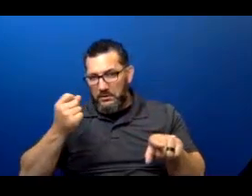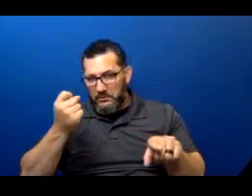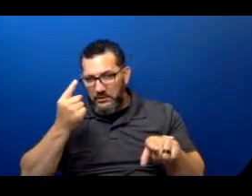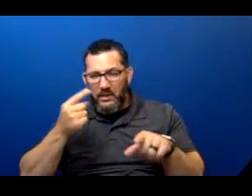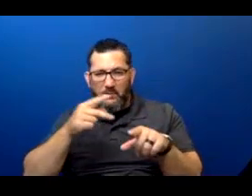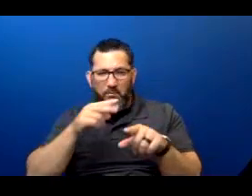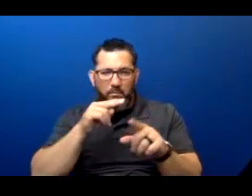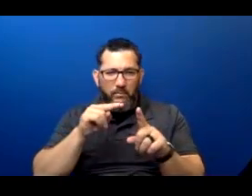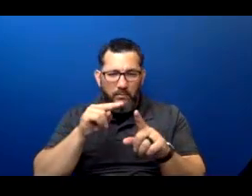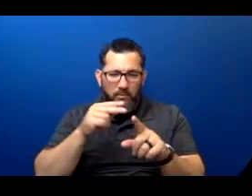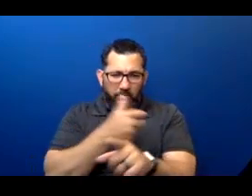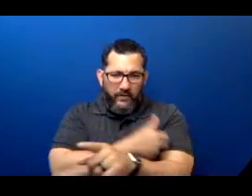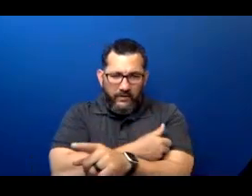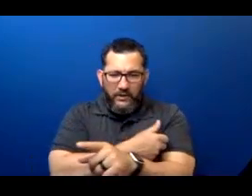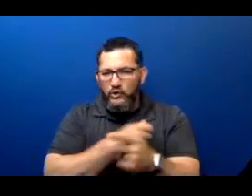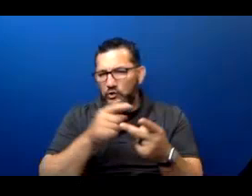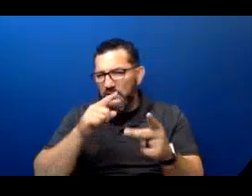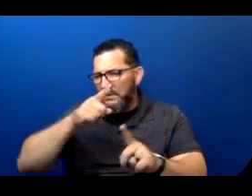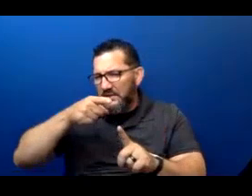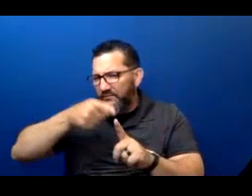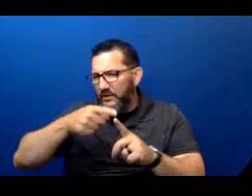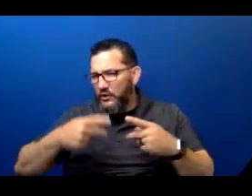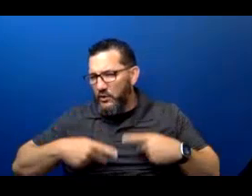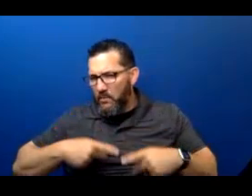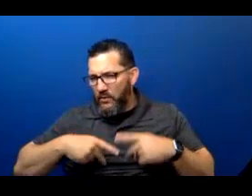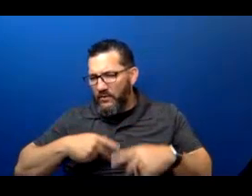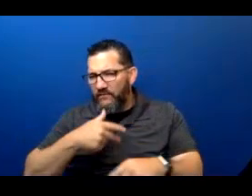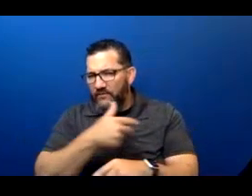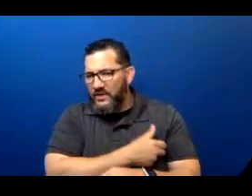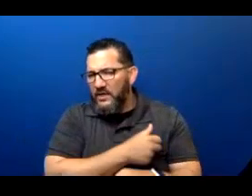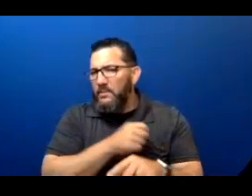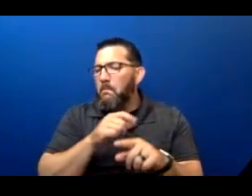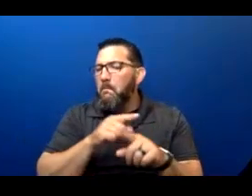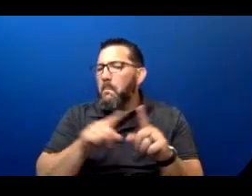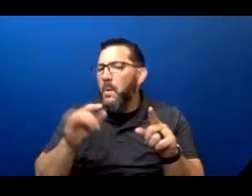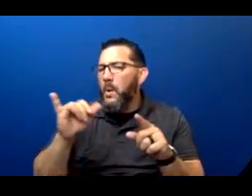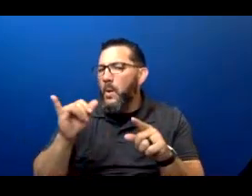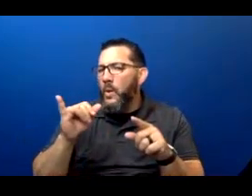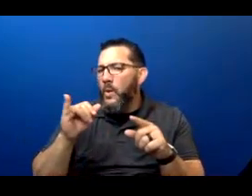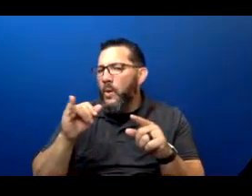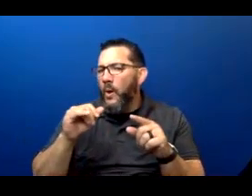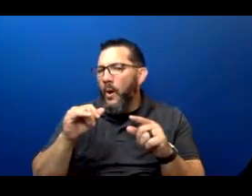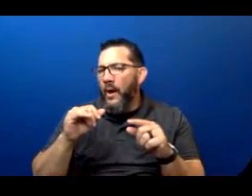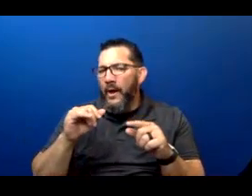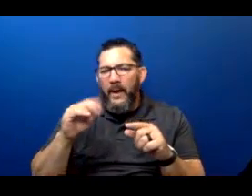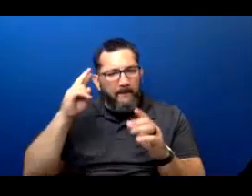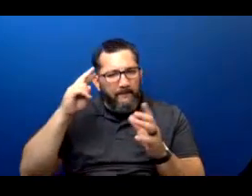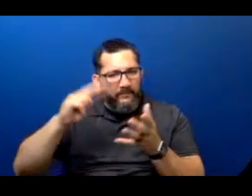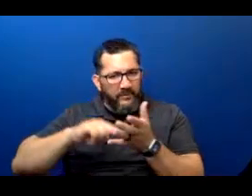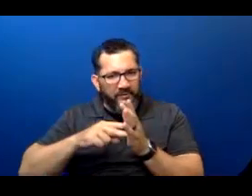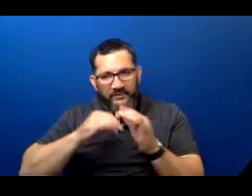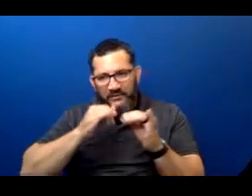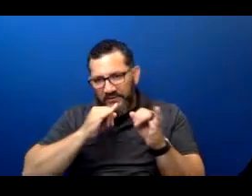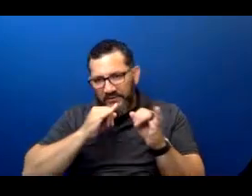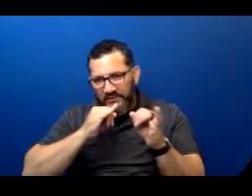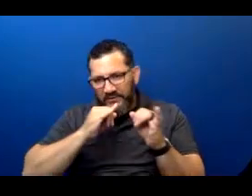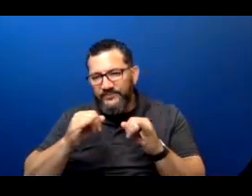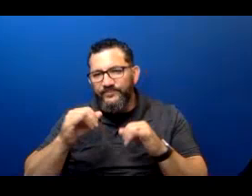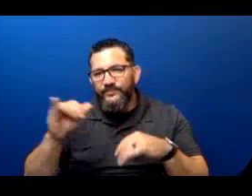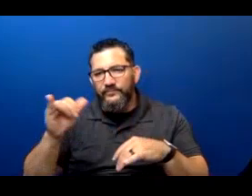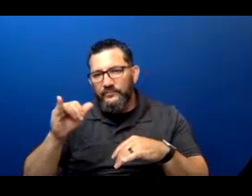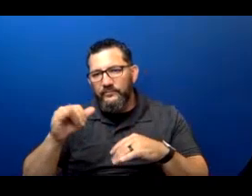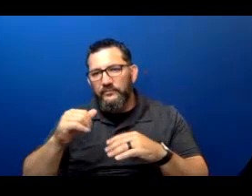especially about the pneumonia vaccine. But I also the purpose of these interviews also